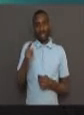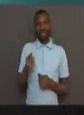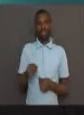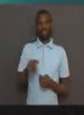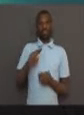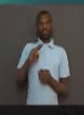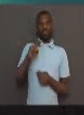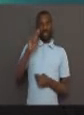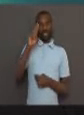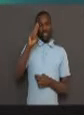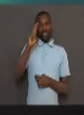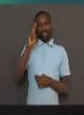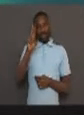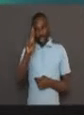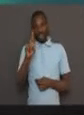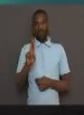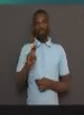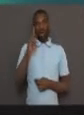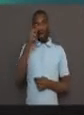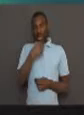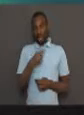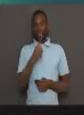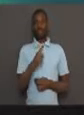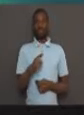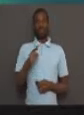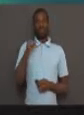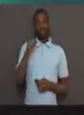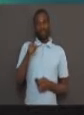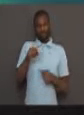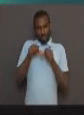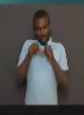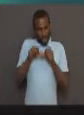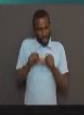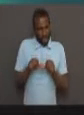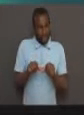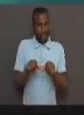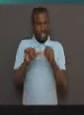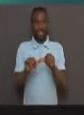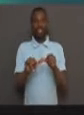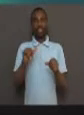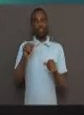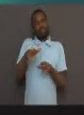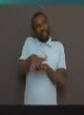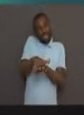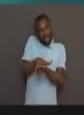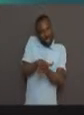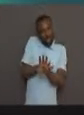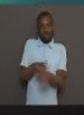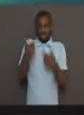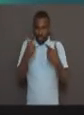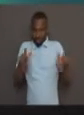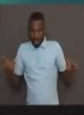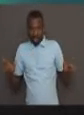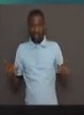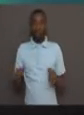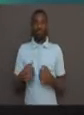Uranium is an element that is constantly undergoing very slow,